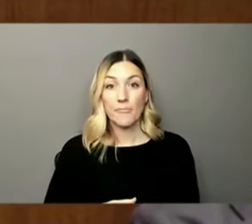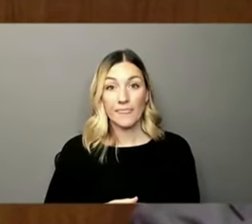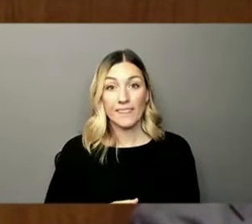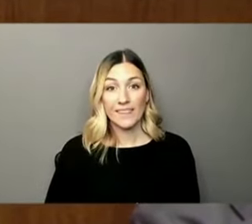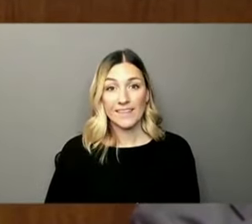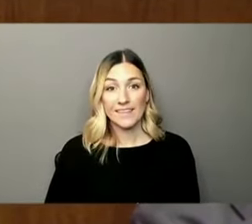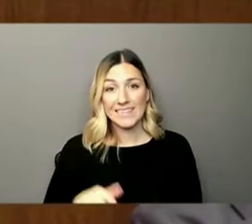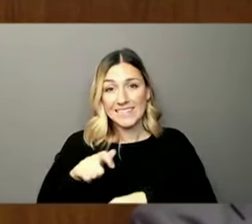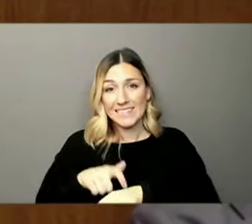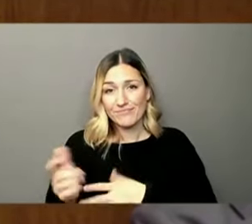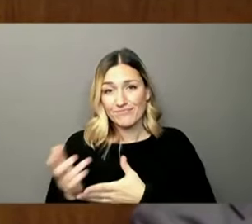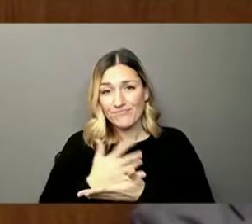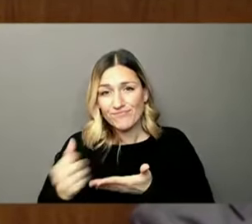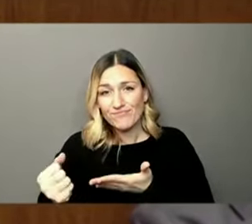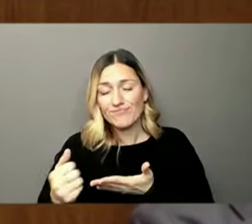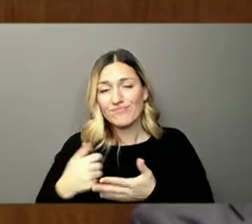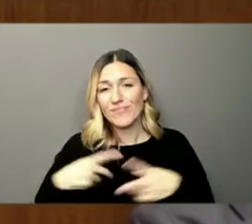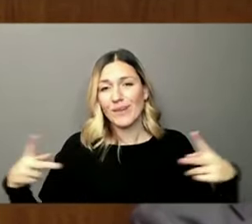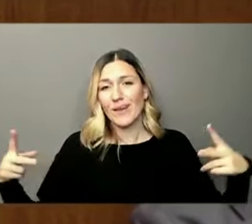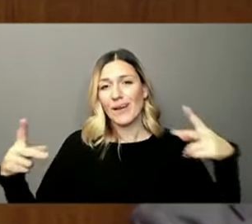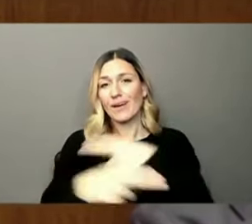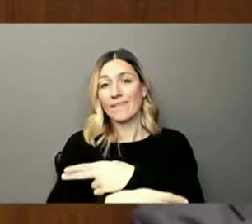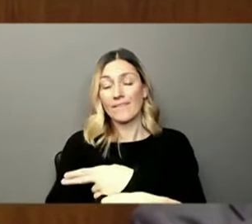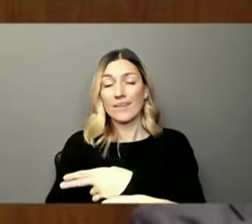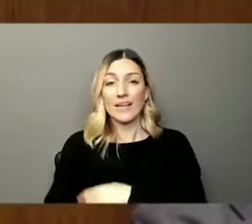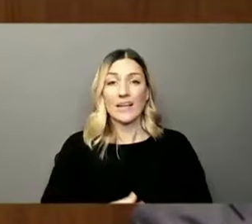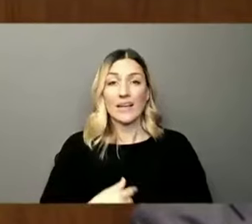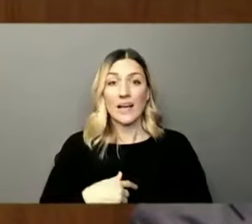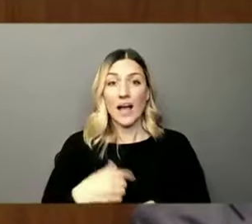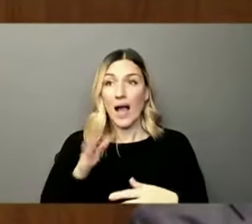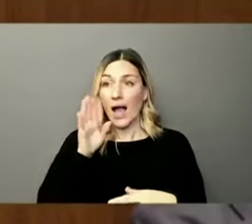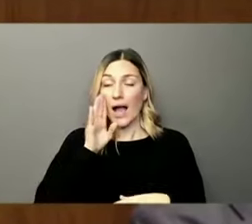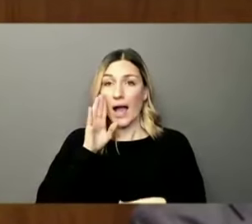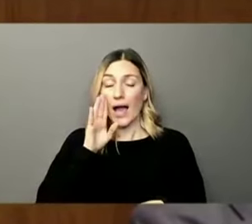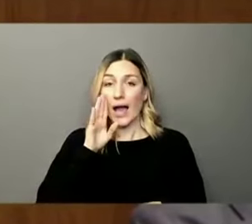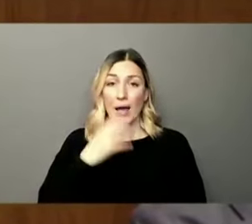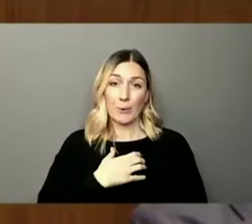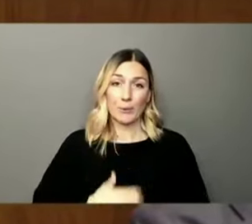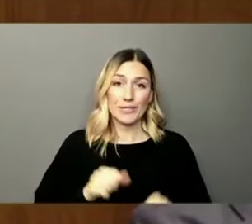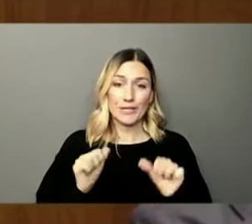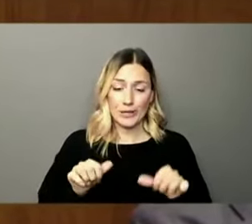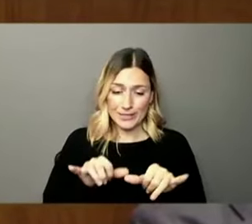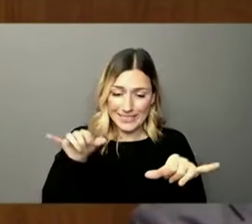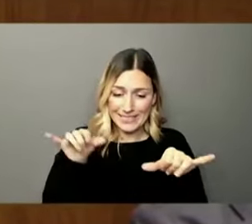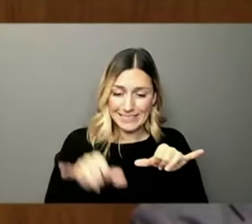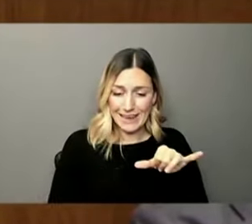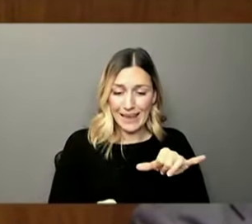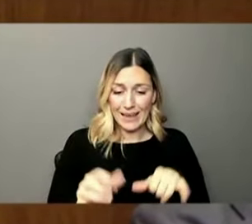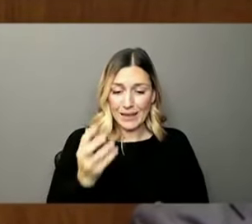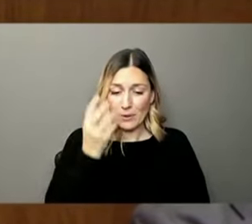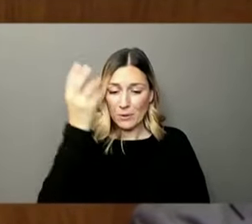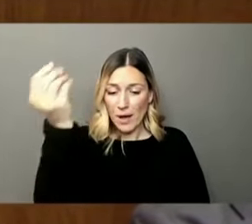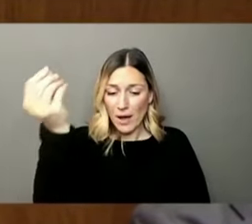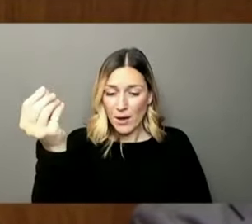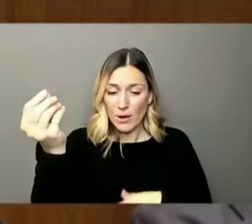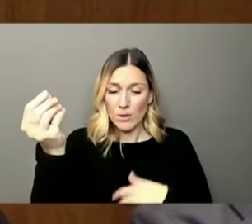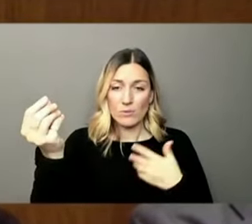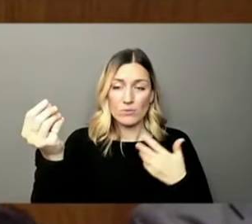time, so I'm going to cut it off here. I would stay here, you know, I should take you all out and buy you lunch if they didn't have me going to another